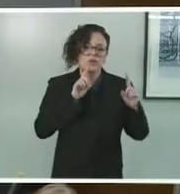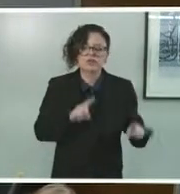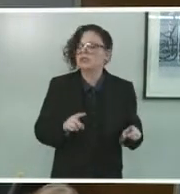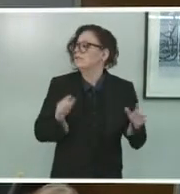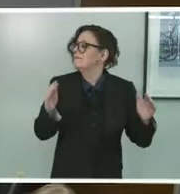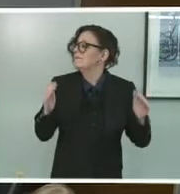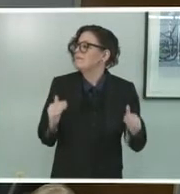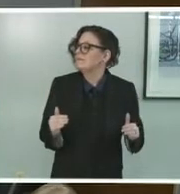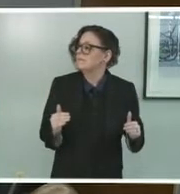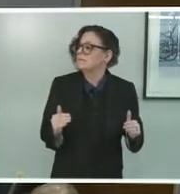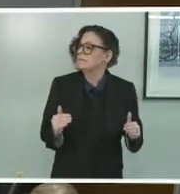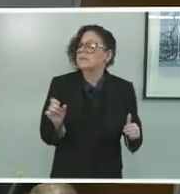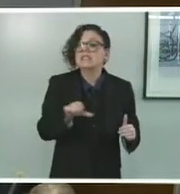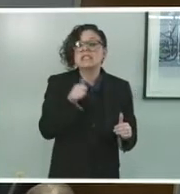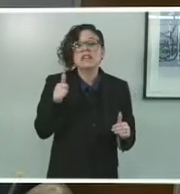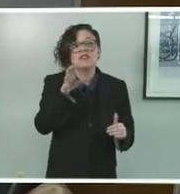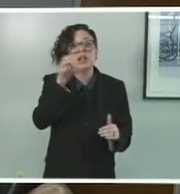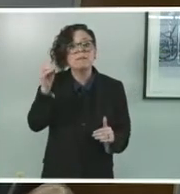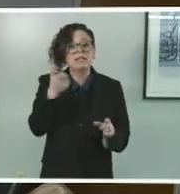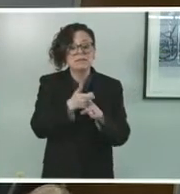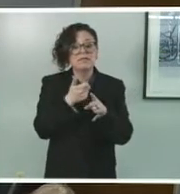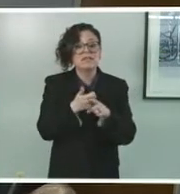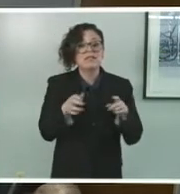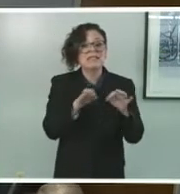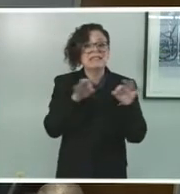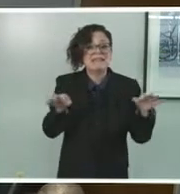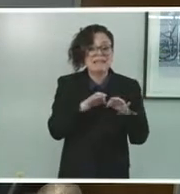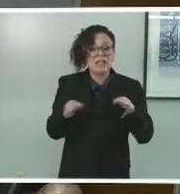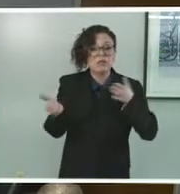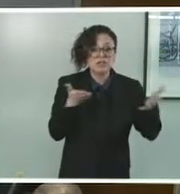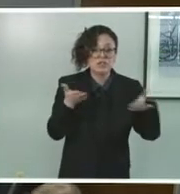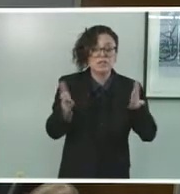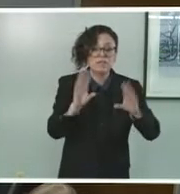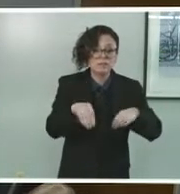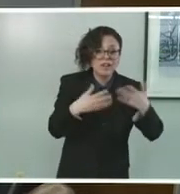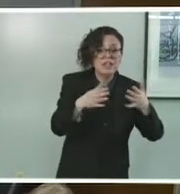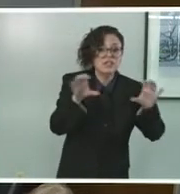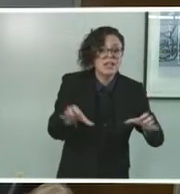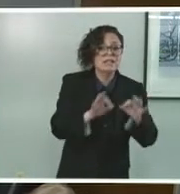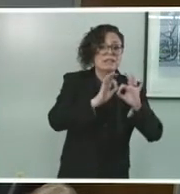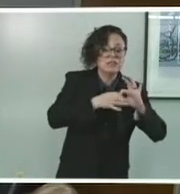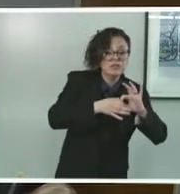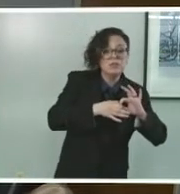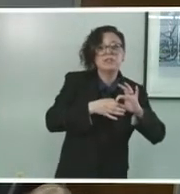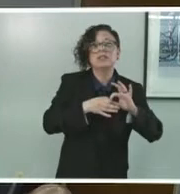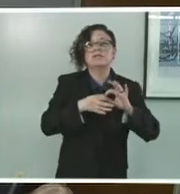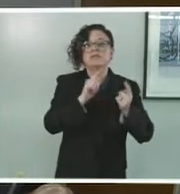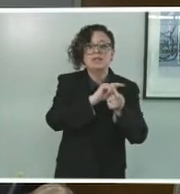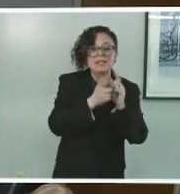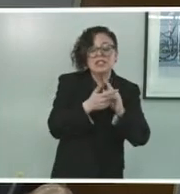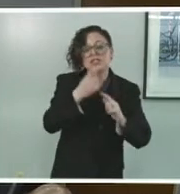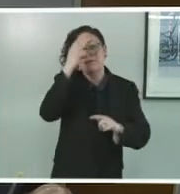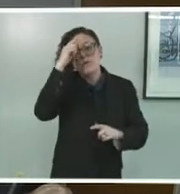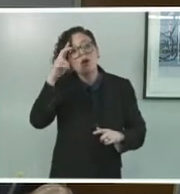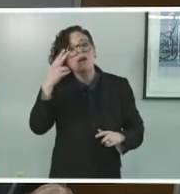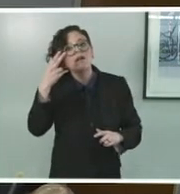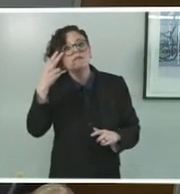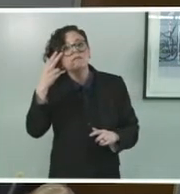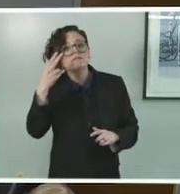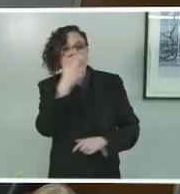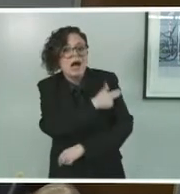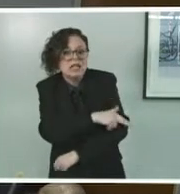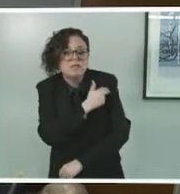is a language service provider, does interpretation translation for hospital networks, urgent